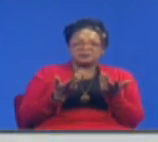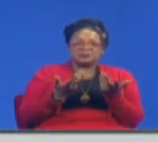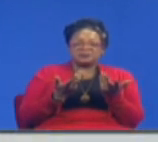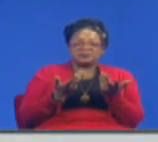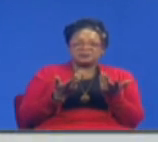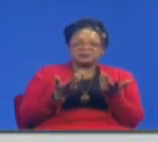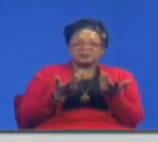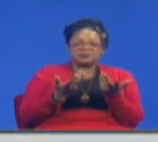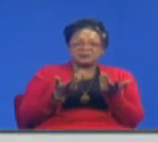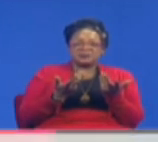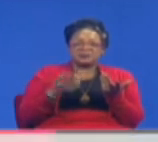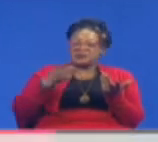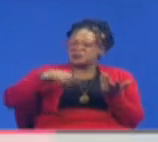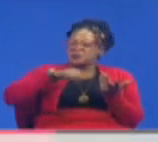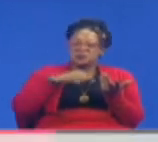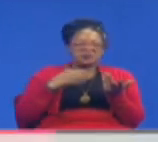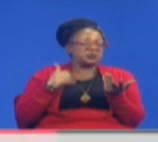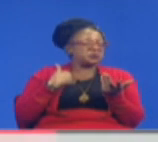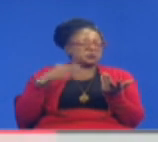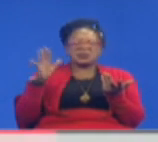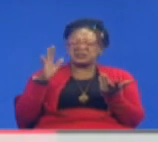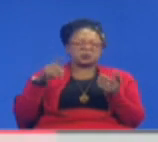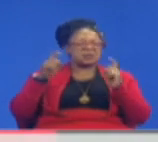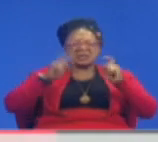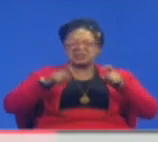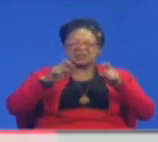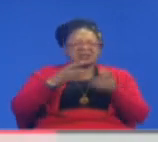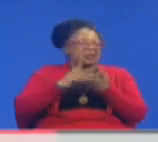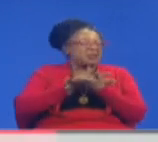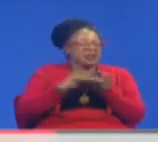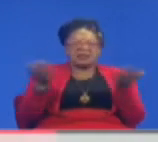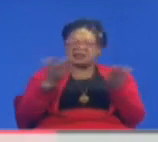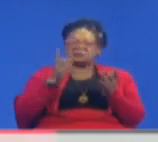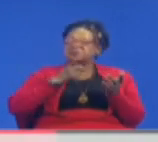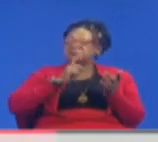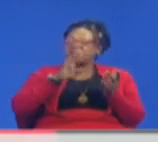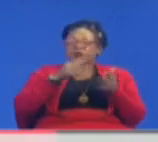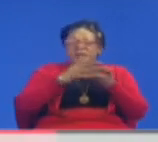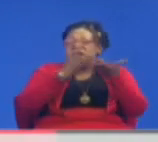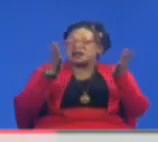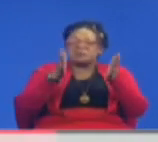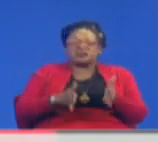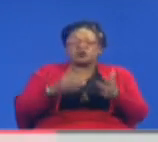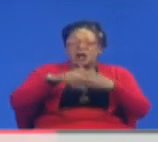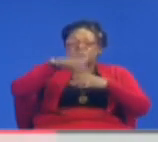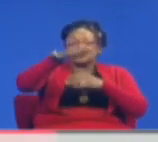We neither seek nor need any approbation from anybody outside Uganda,